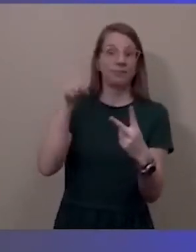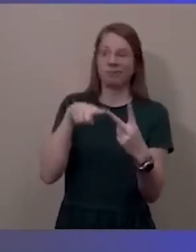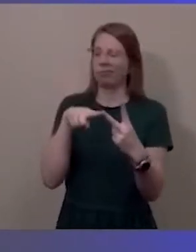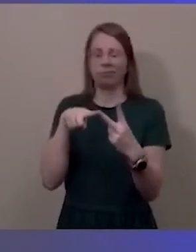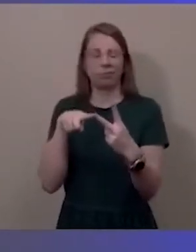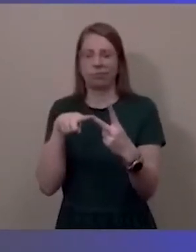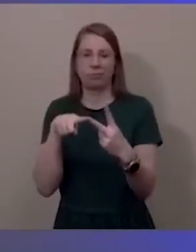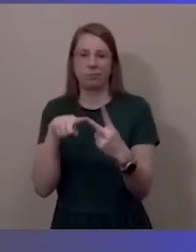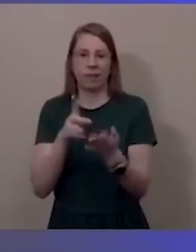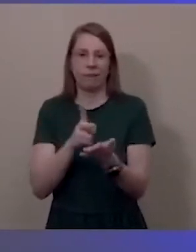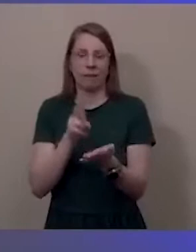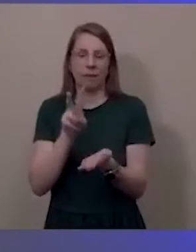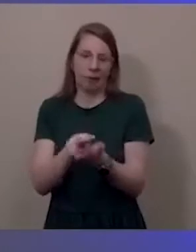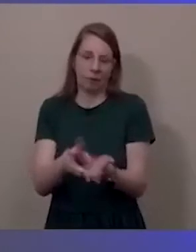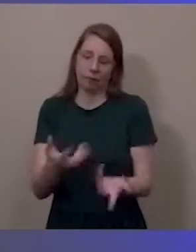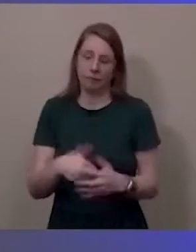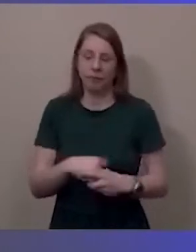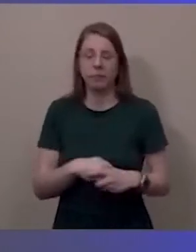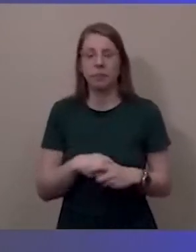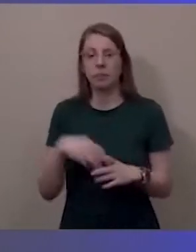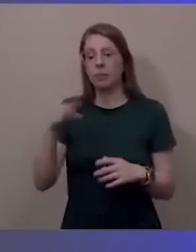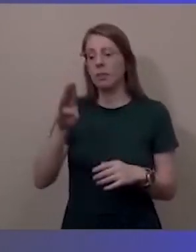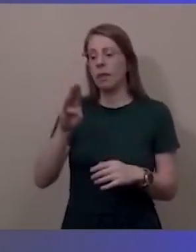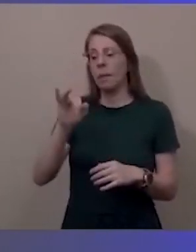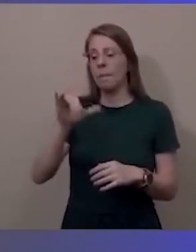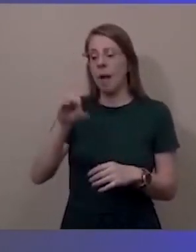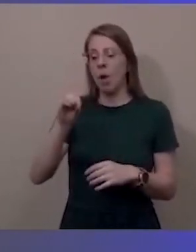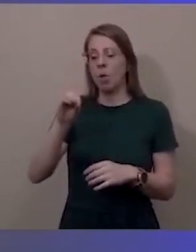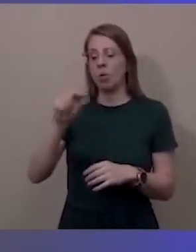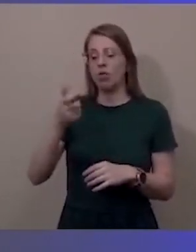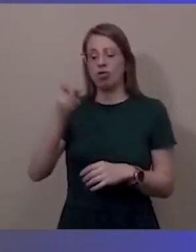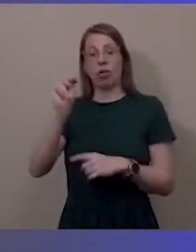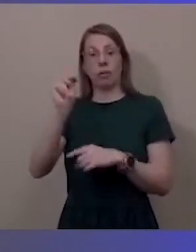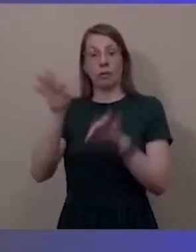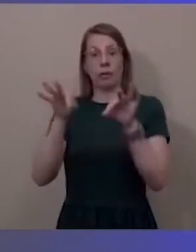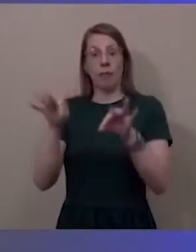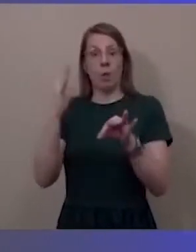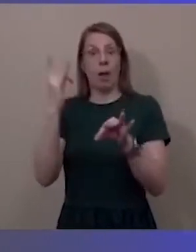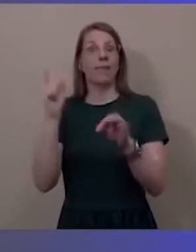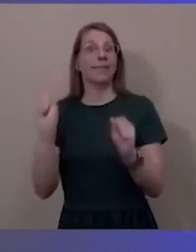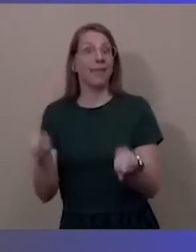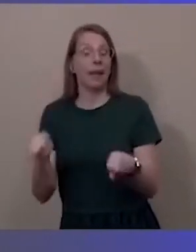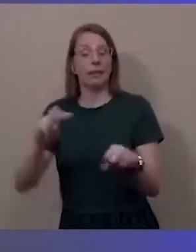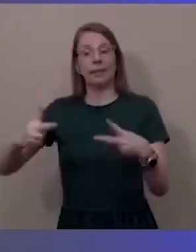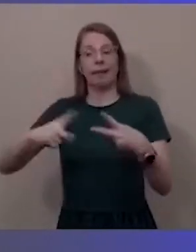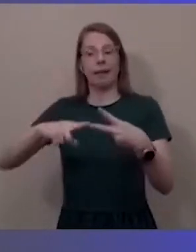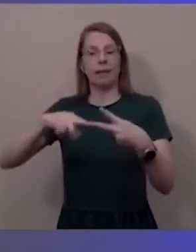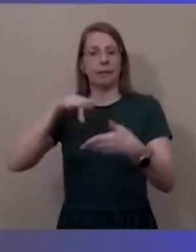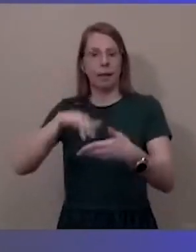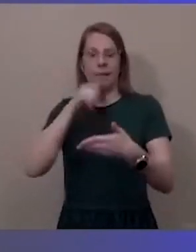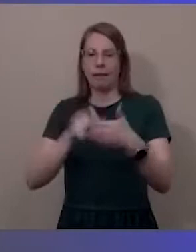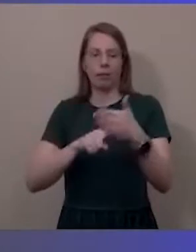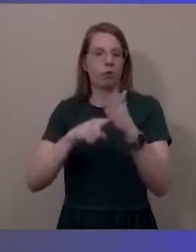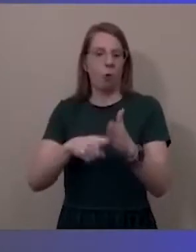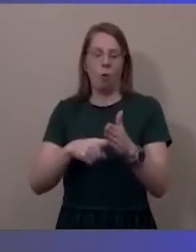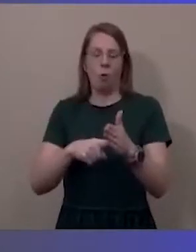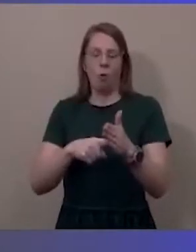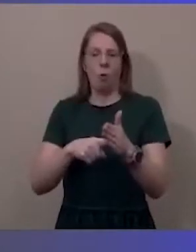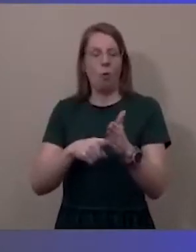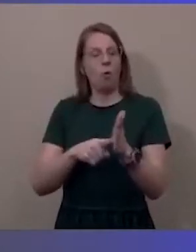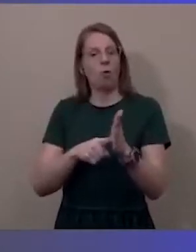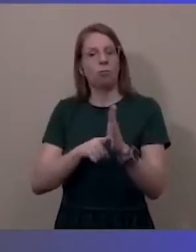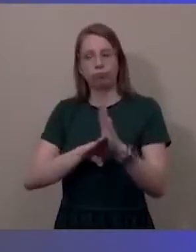not. Biogen believes they can explain why the second study didn't show